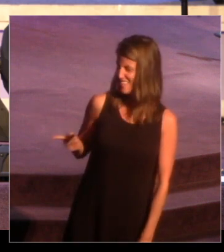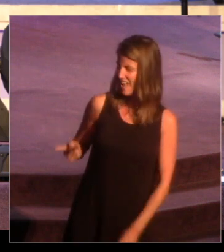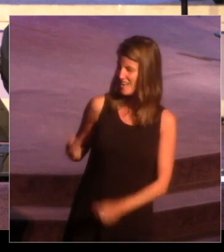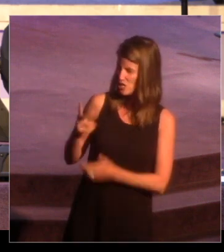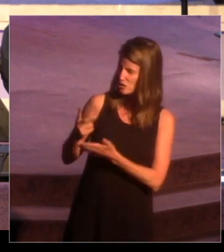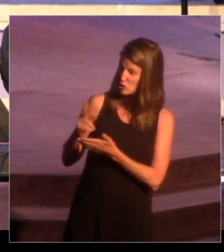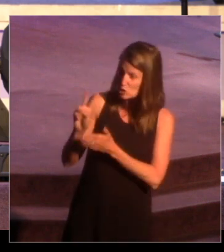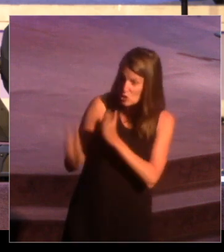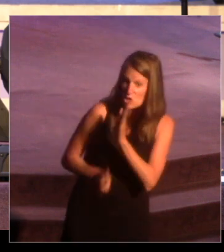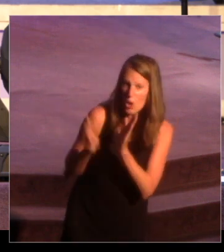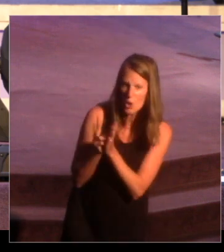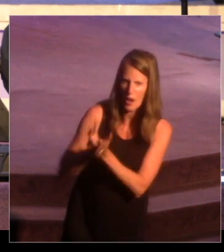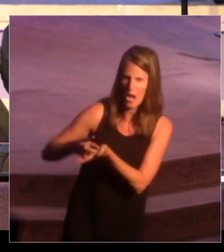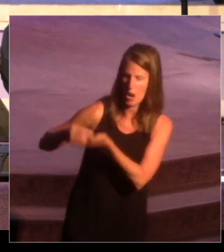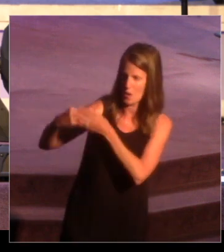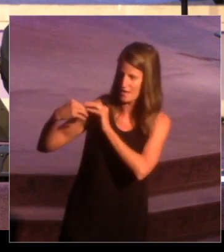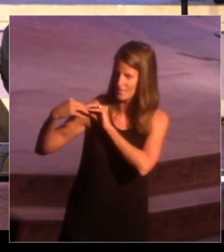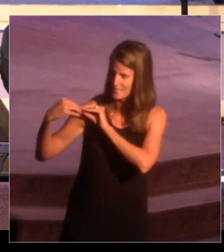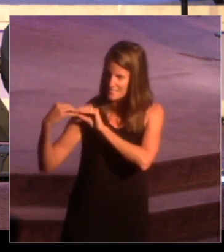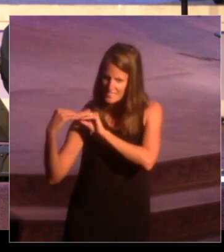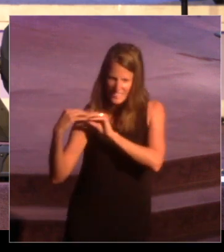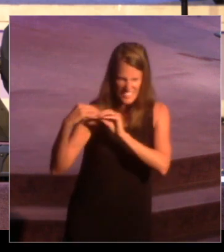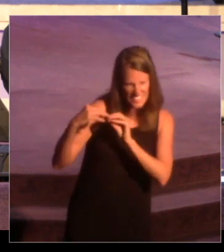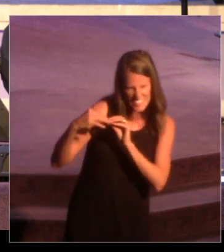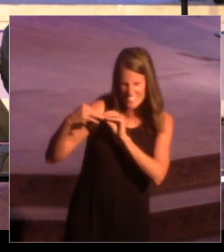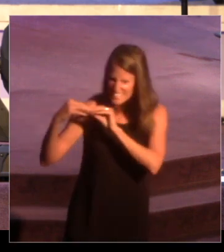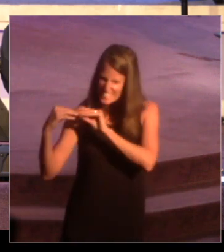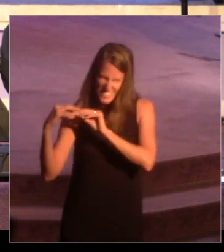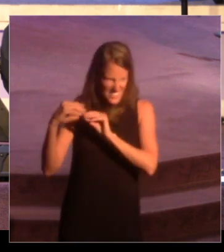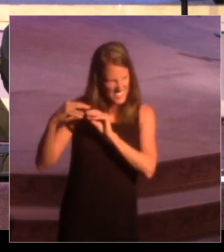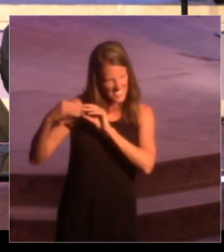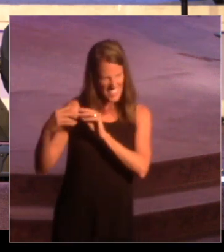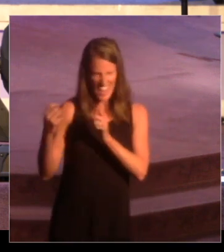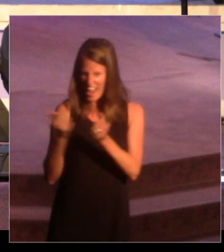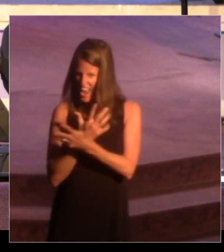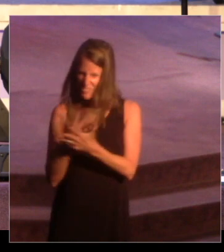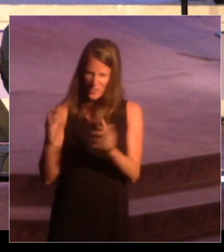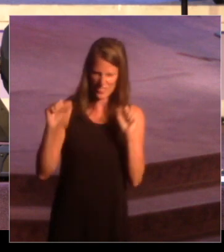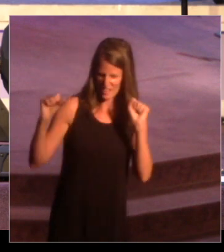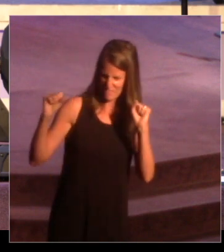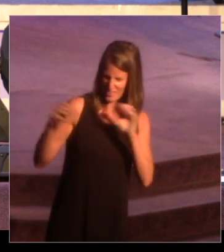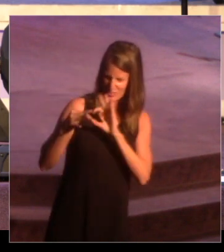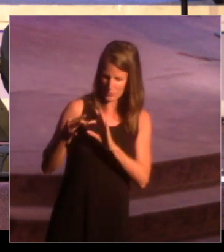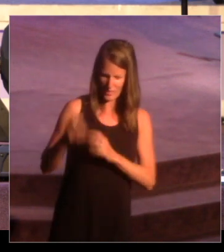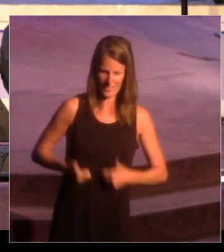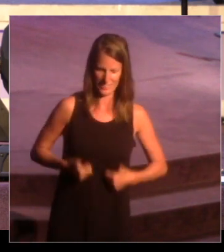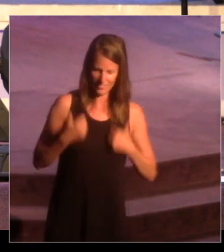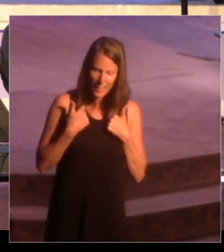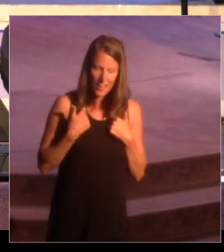two-hour deep conversation about everything fitness in life. It's just maddening.